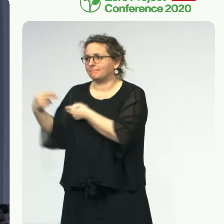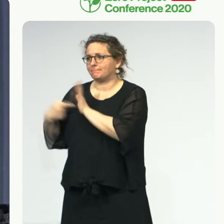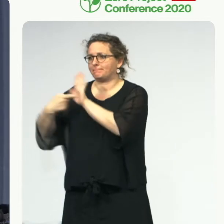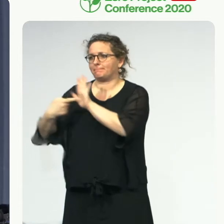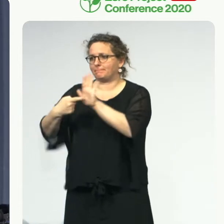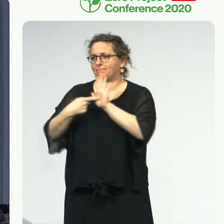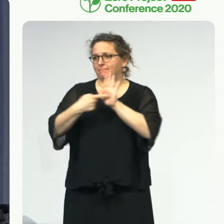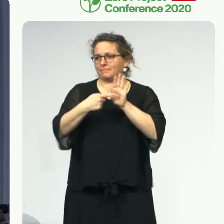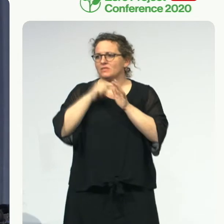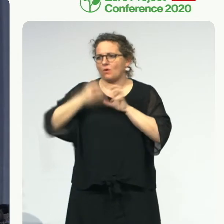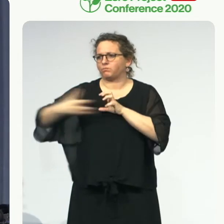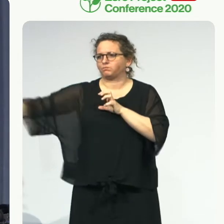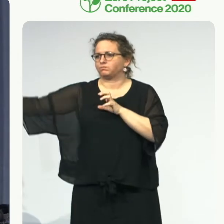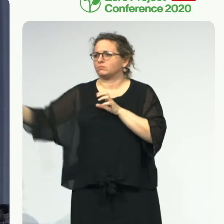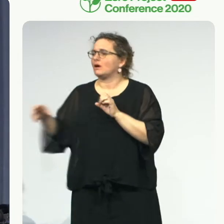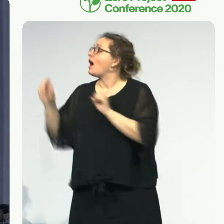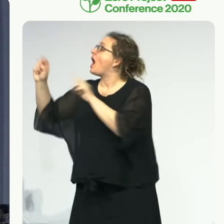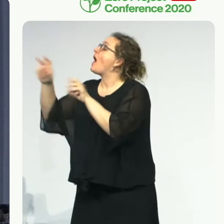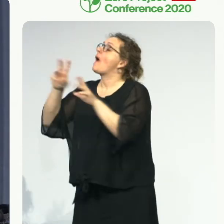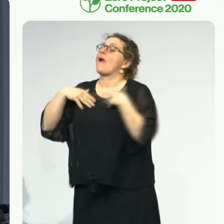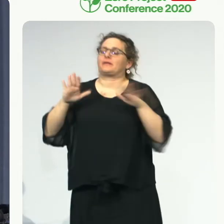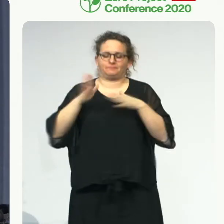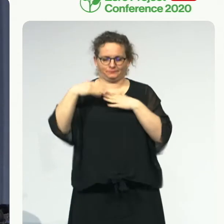Okay, so that's all.